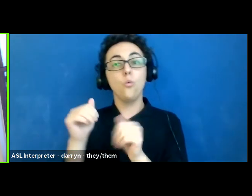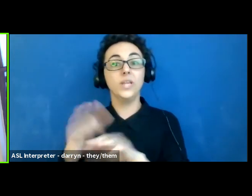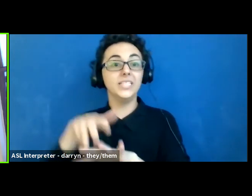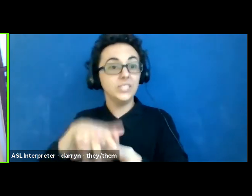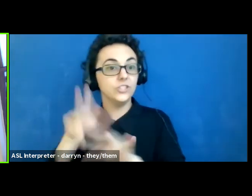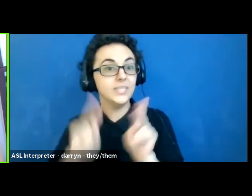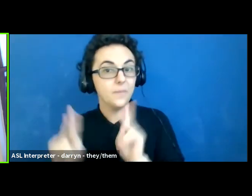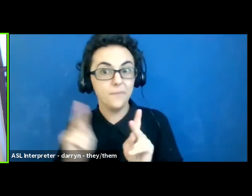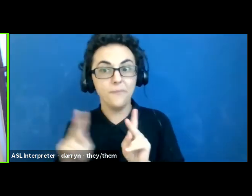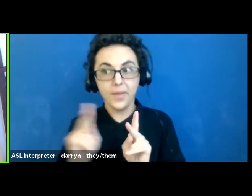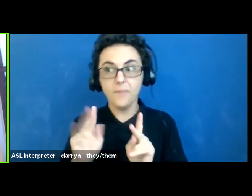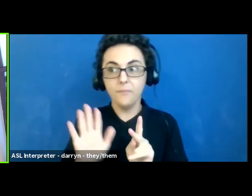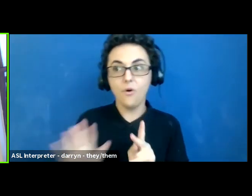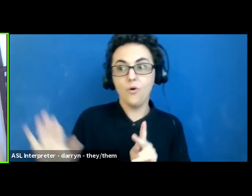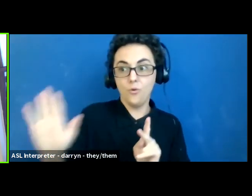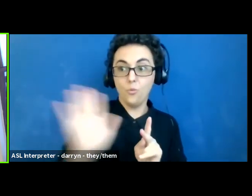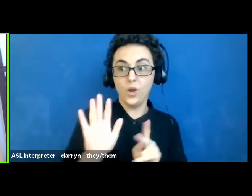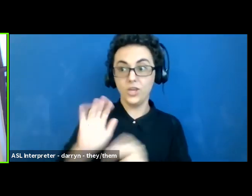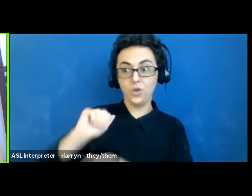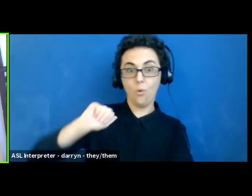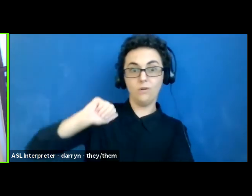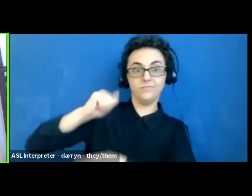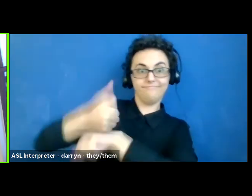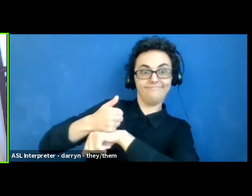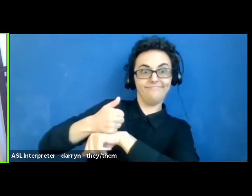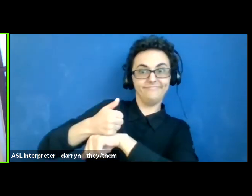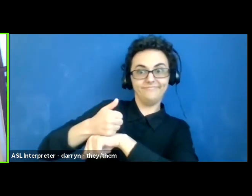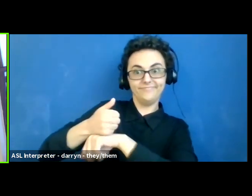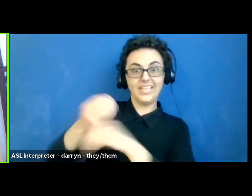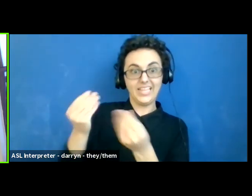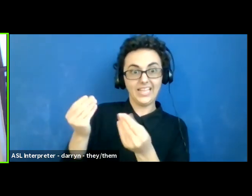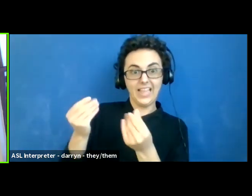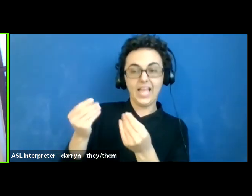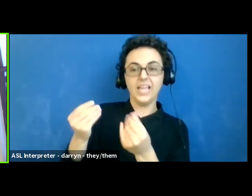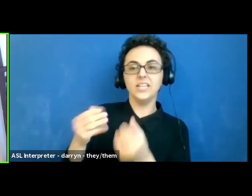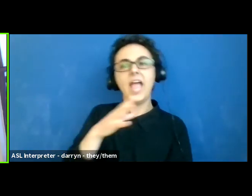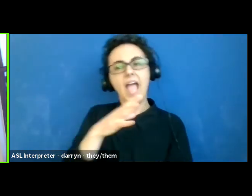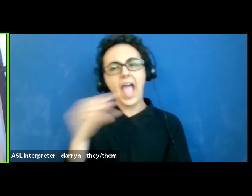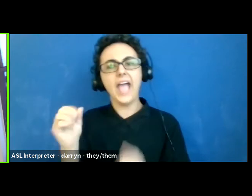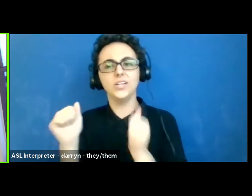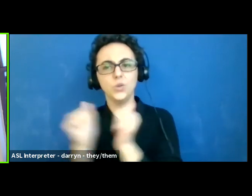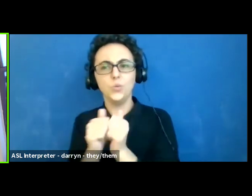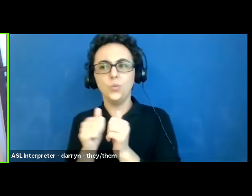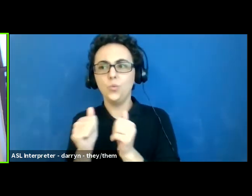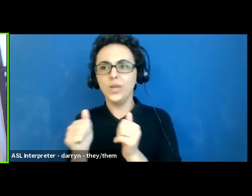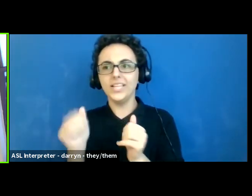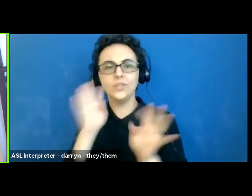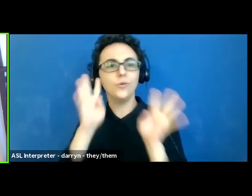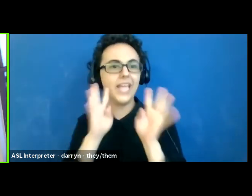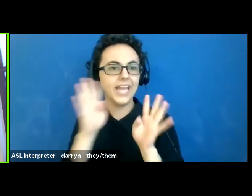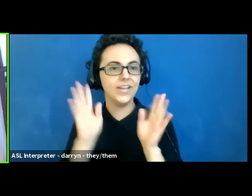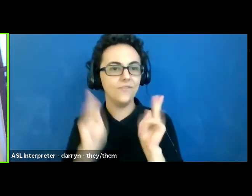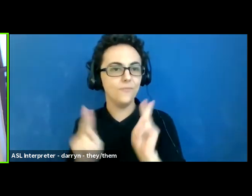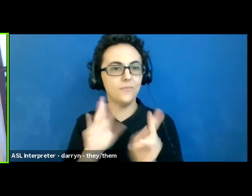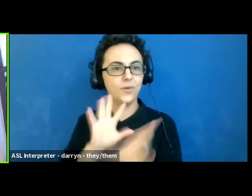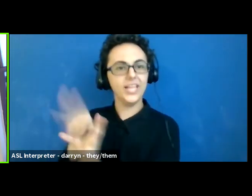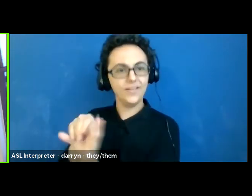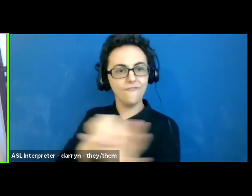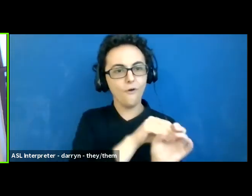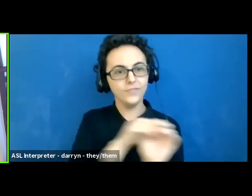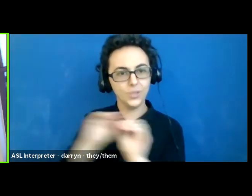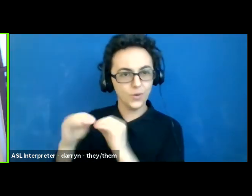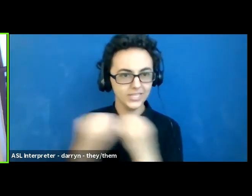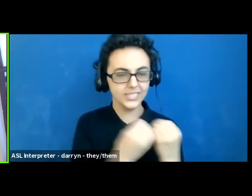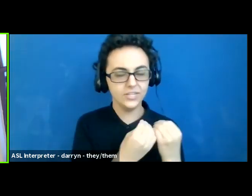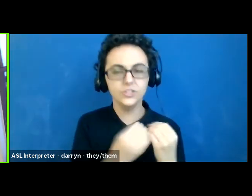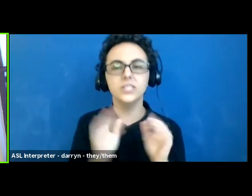on, as well as conversations between Native creatives and your organizations. I also want to say that when we were